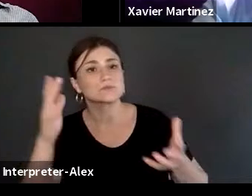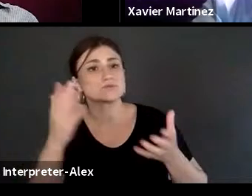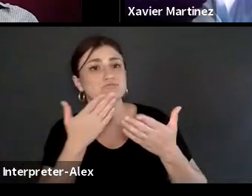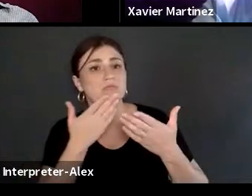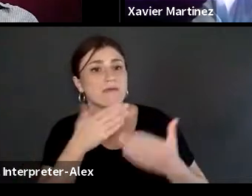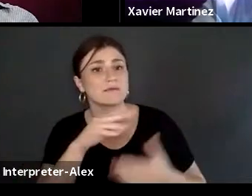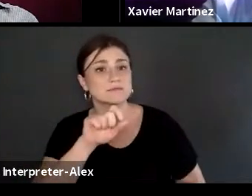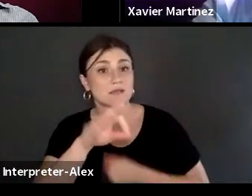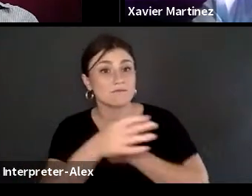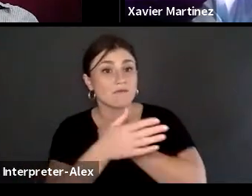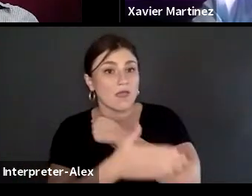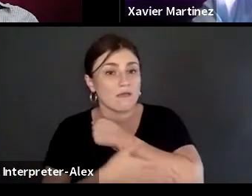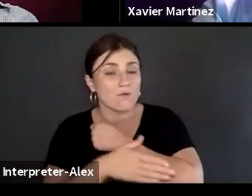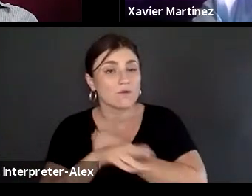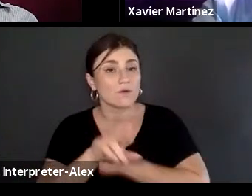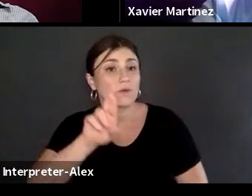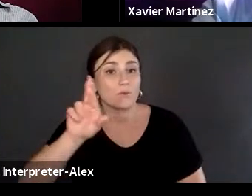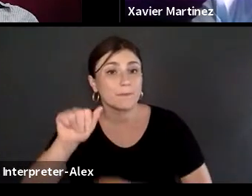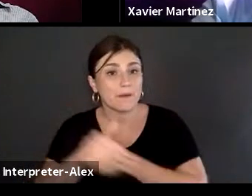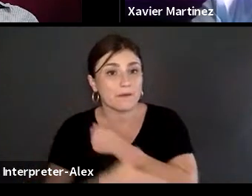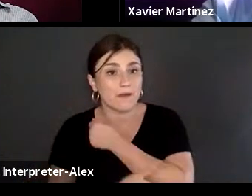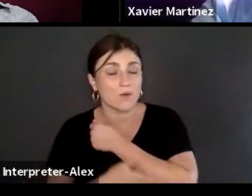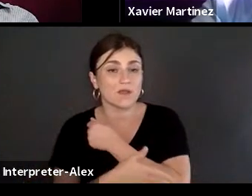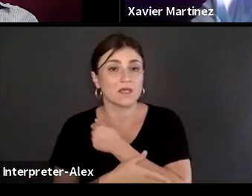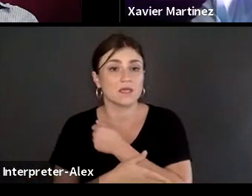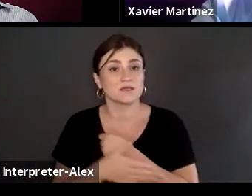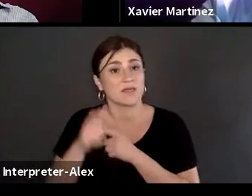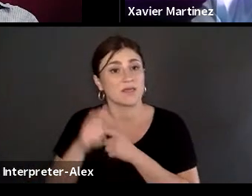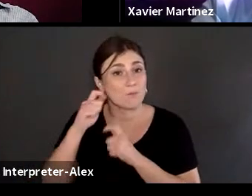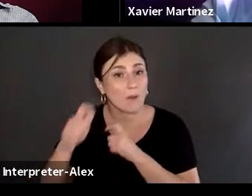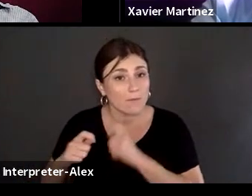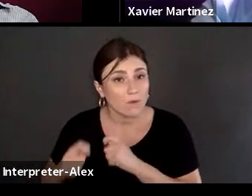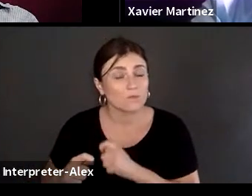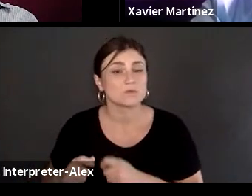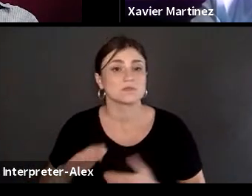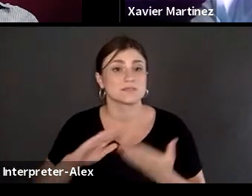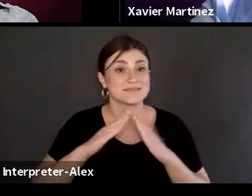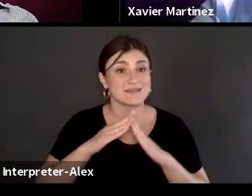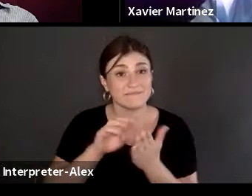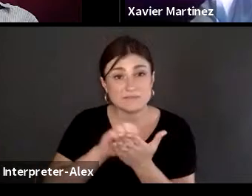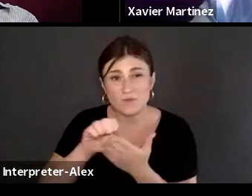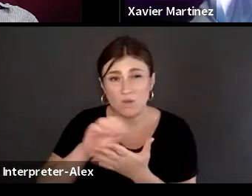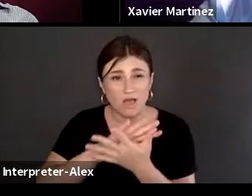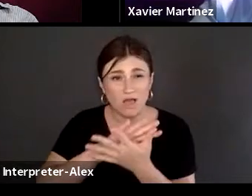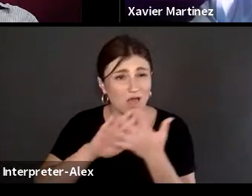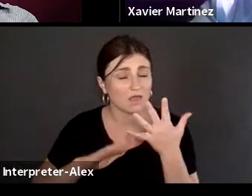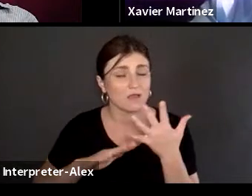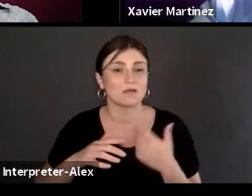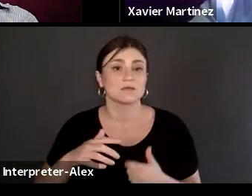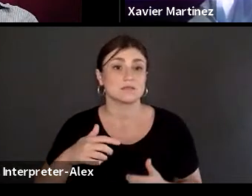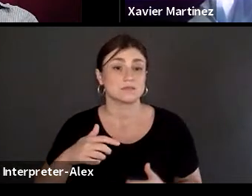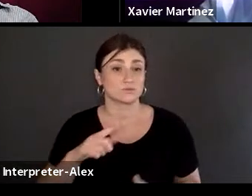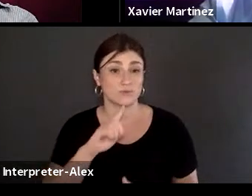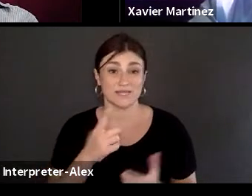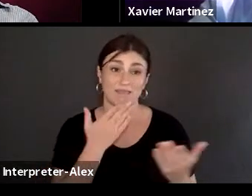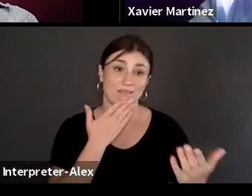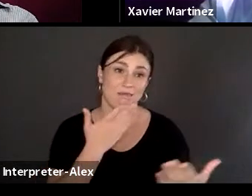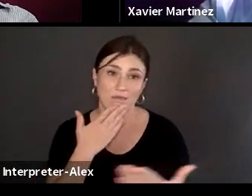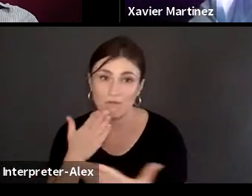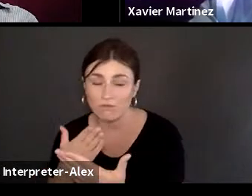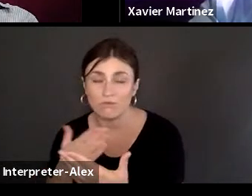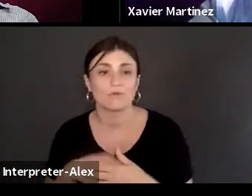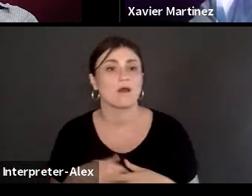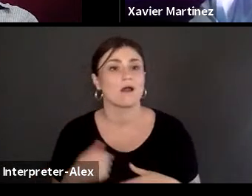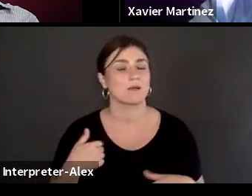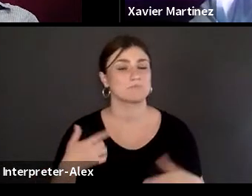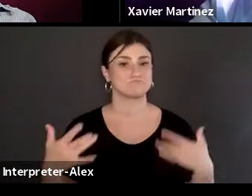County, our neighboring pueblos in the city of Espanola. This is very exciting. Lots of hope and work